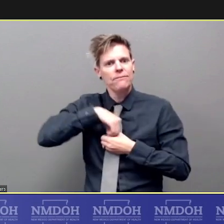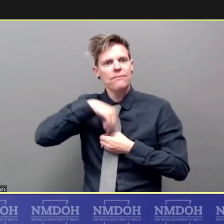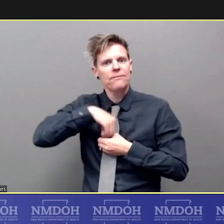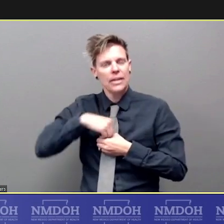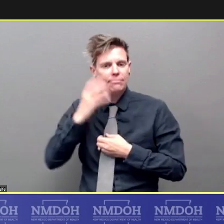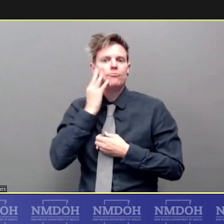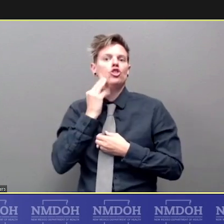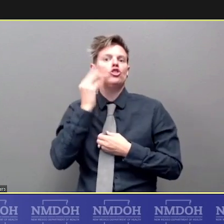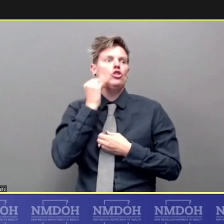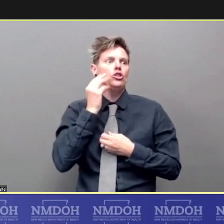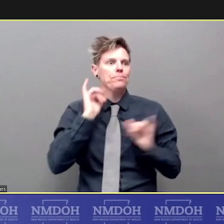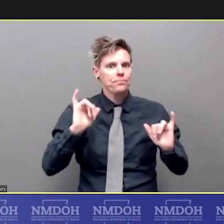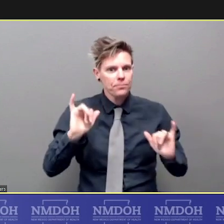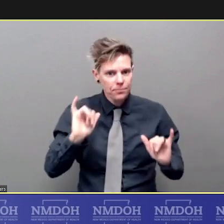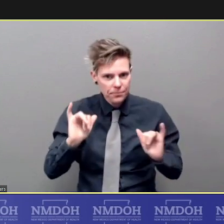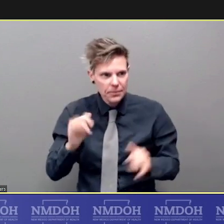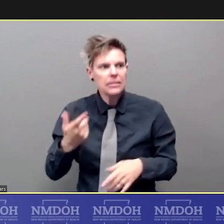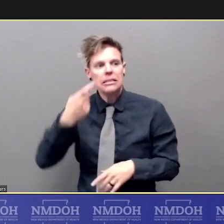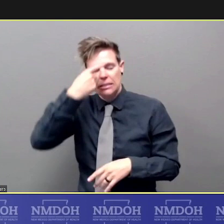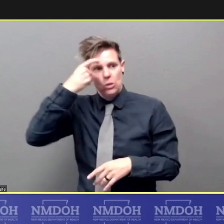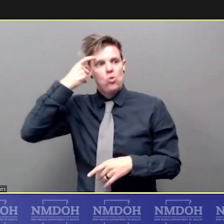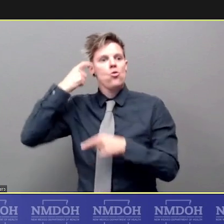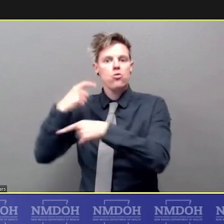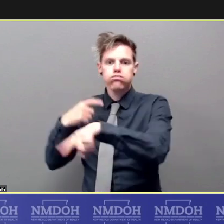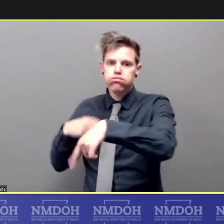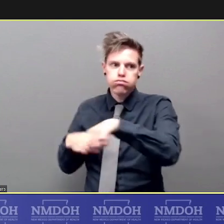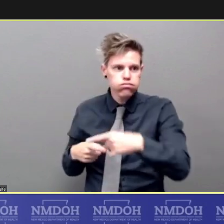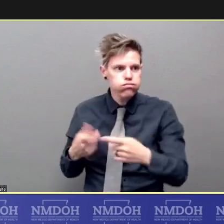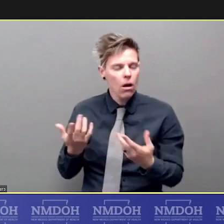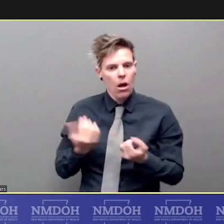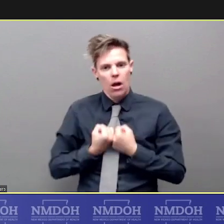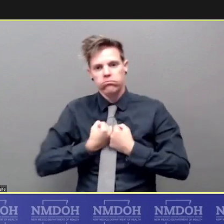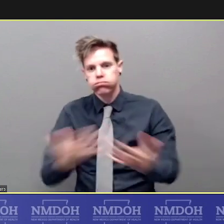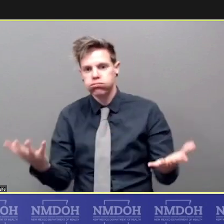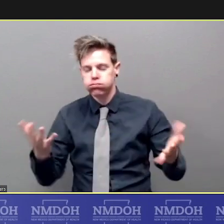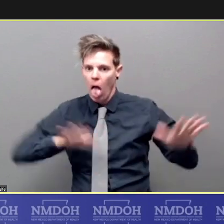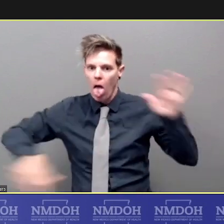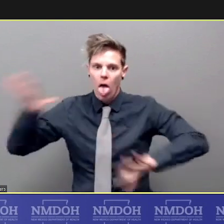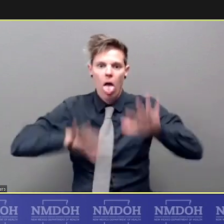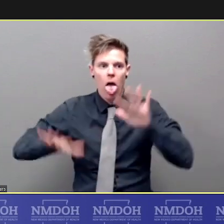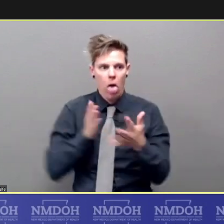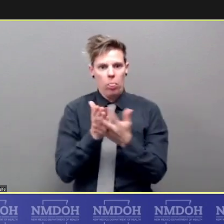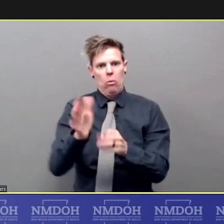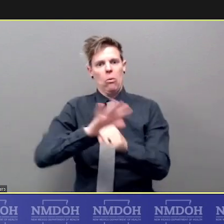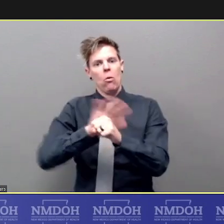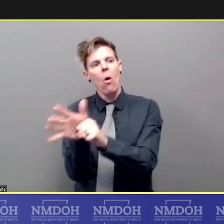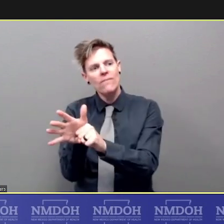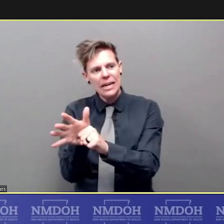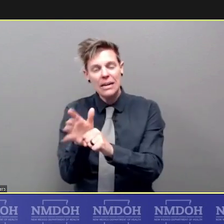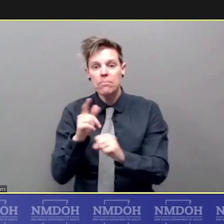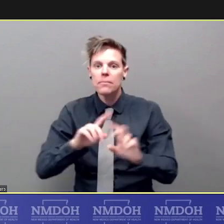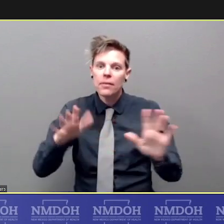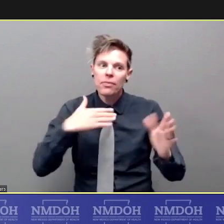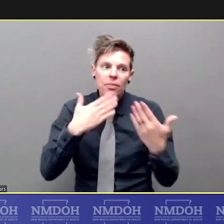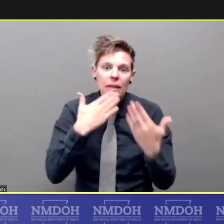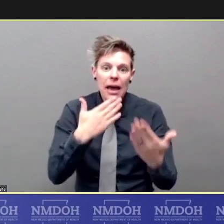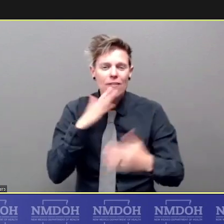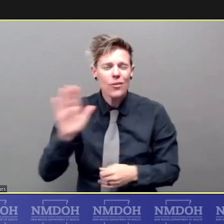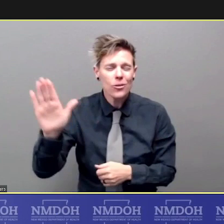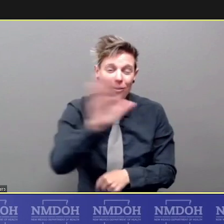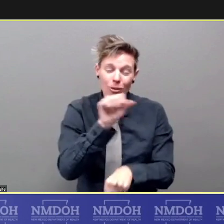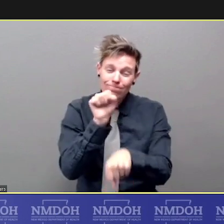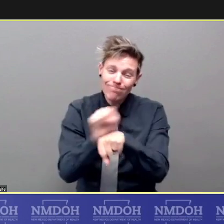for us. But I just can't thank you enough for communicating. Also, just to point out again, I do this maybe once a quarter,